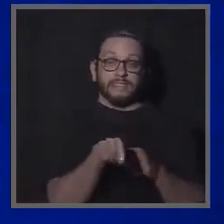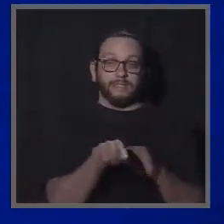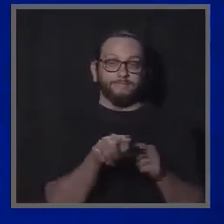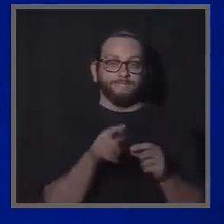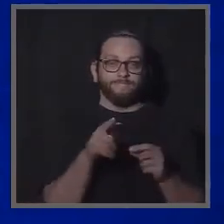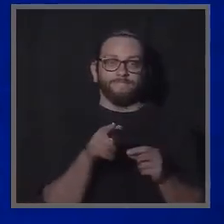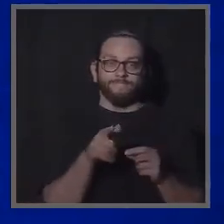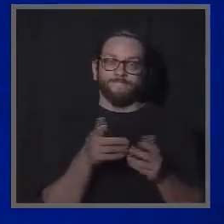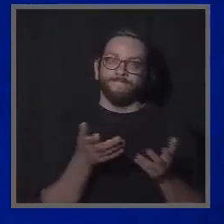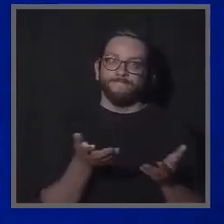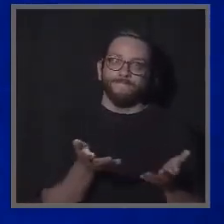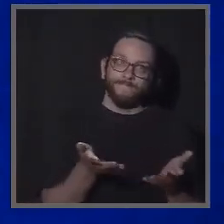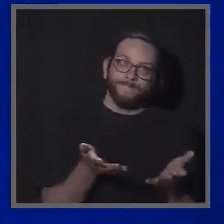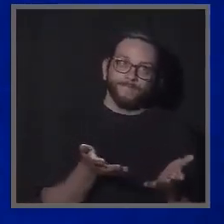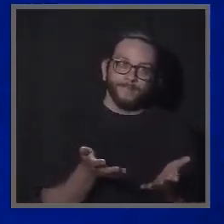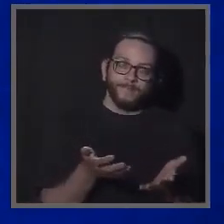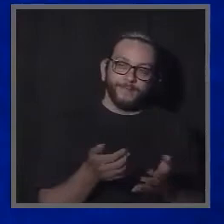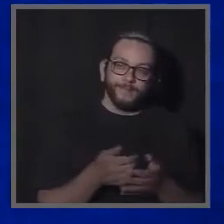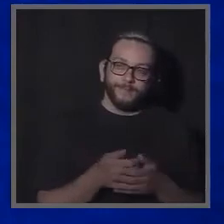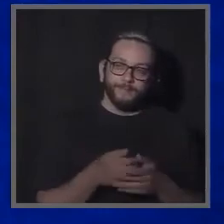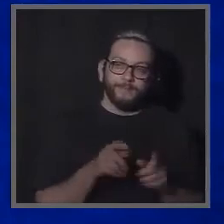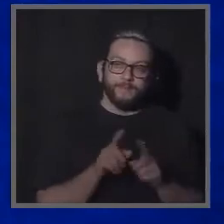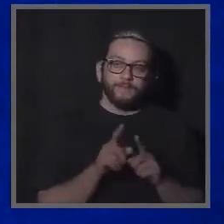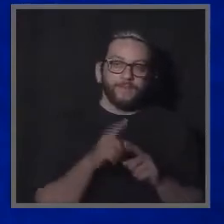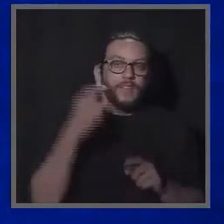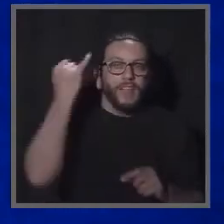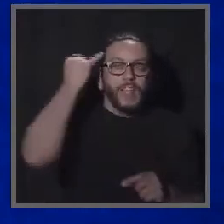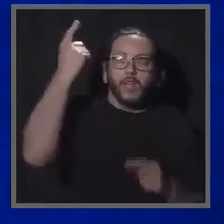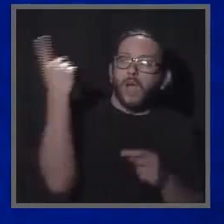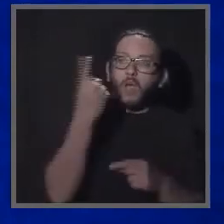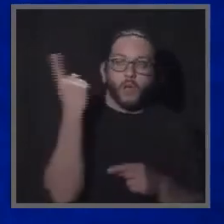really come to practice. I really